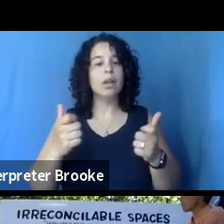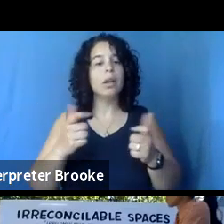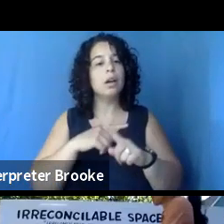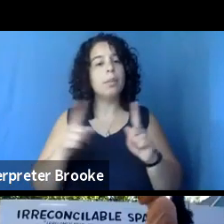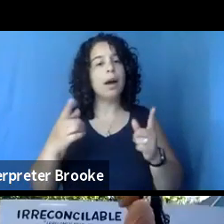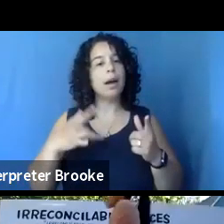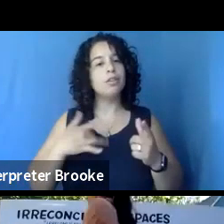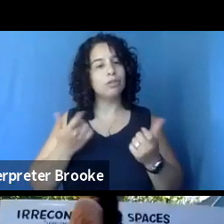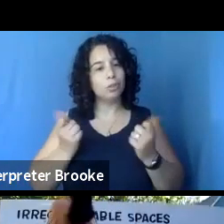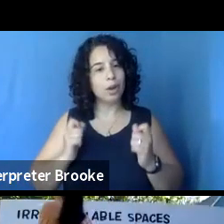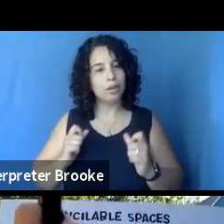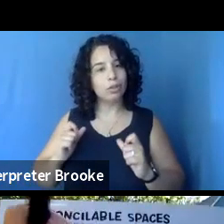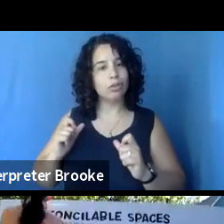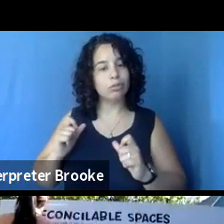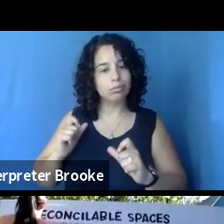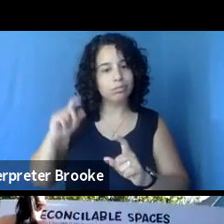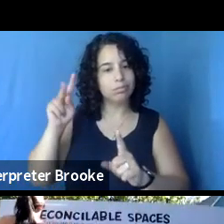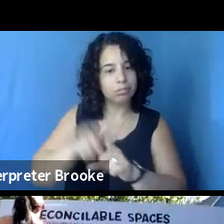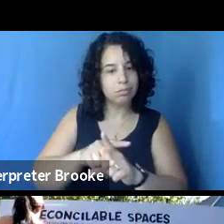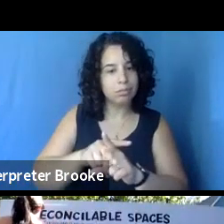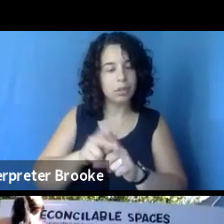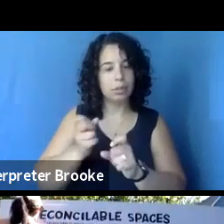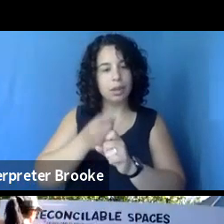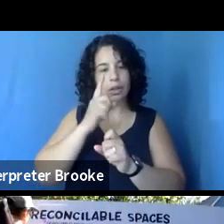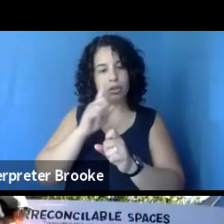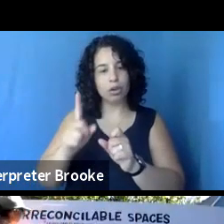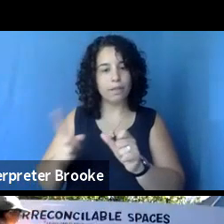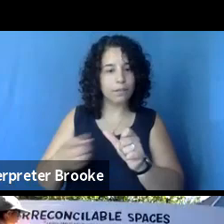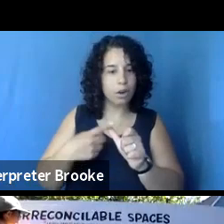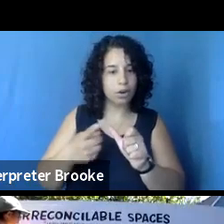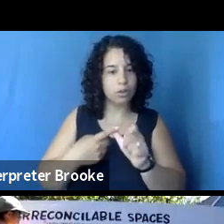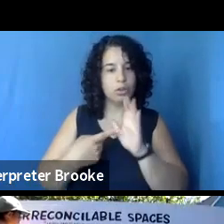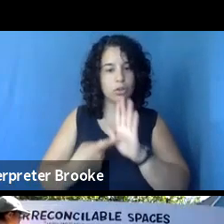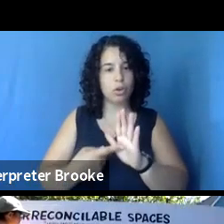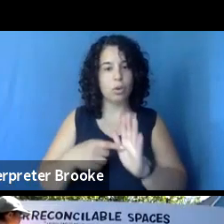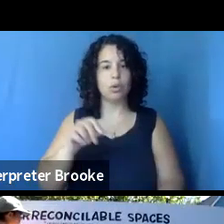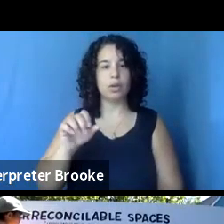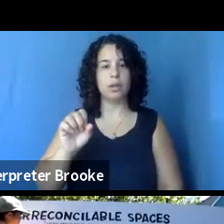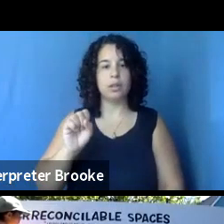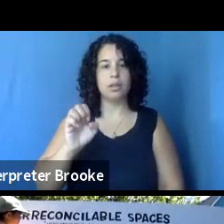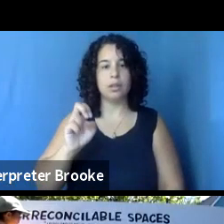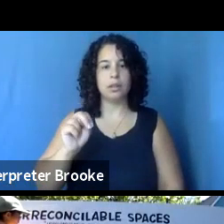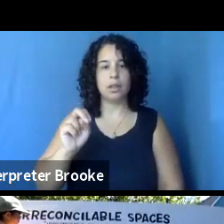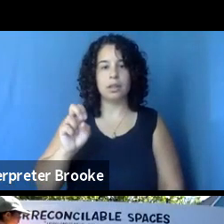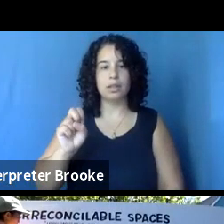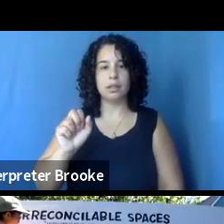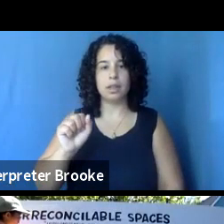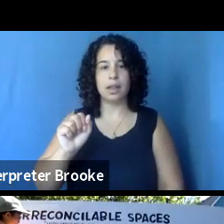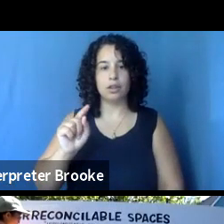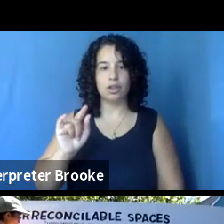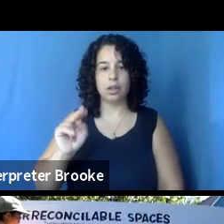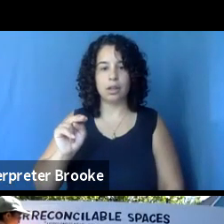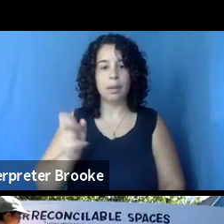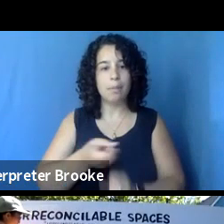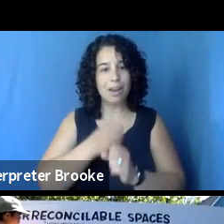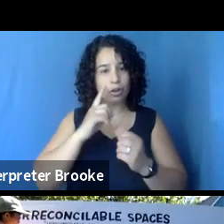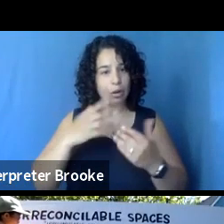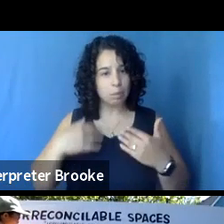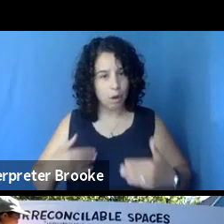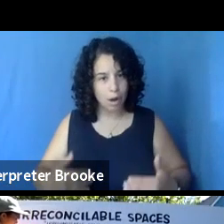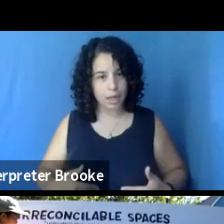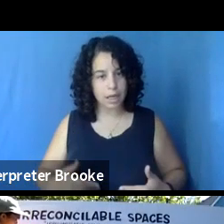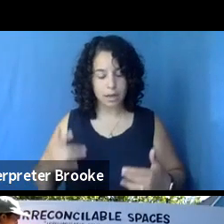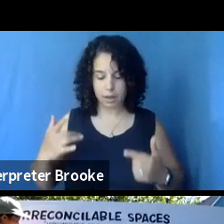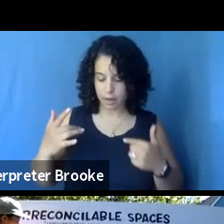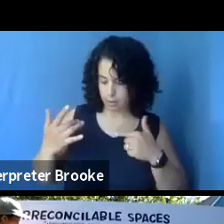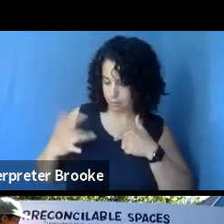Sensation is always at the root, and I'm always looking for ways to allow the body to take the lead, because I find that that is where